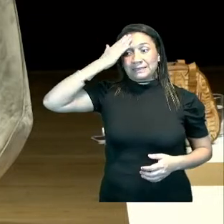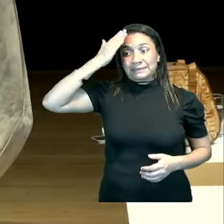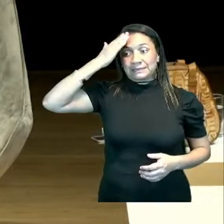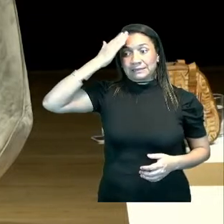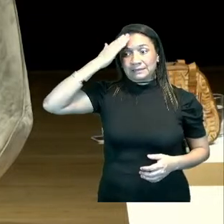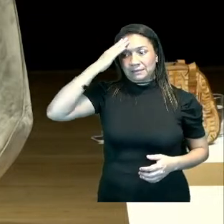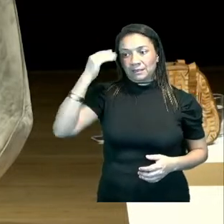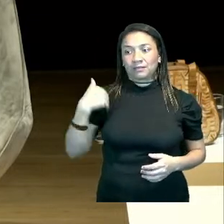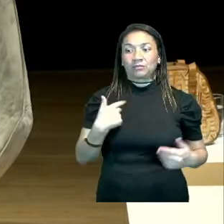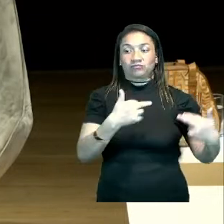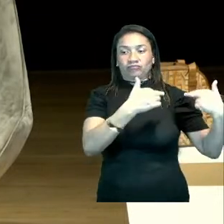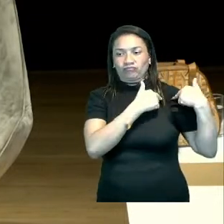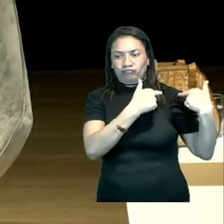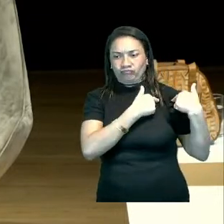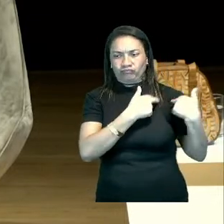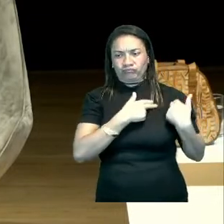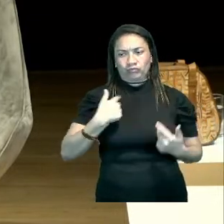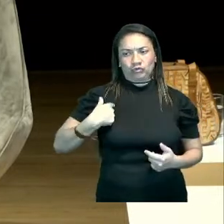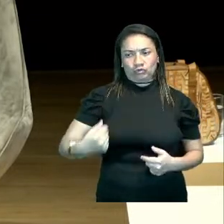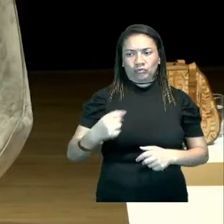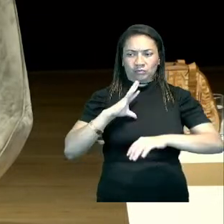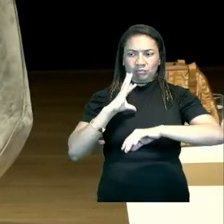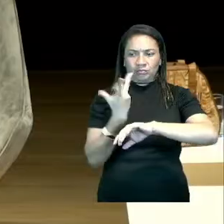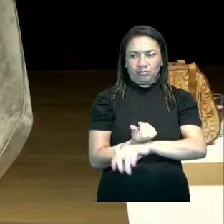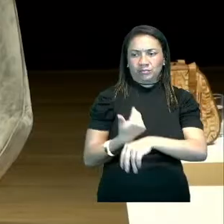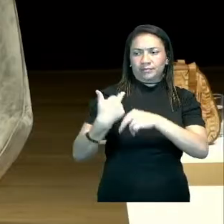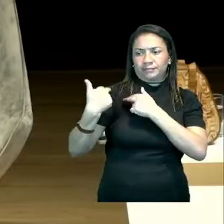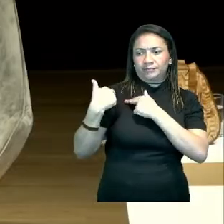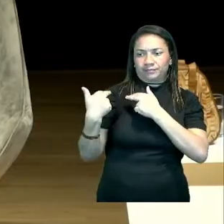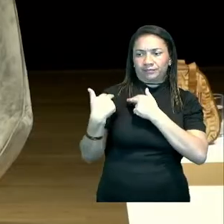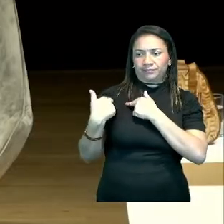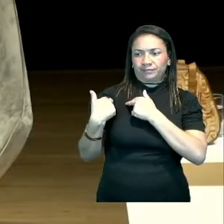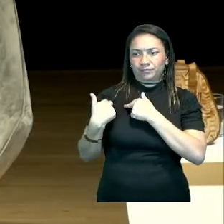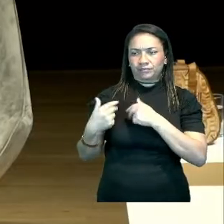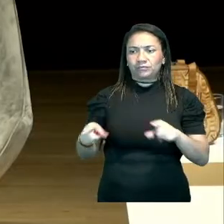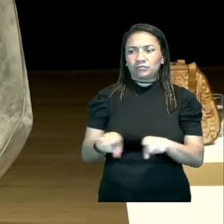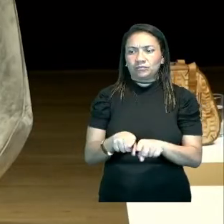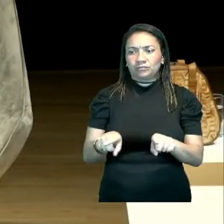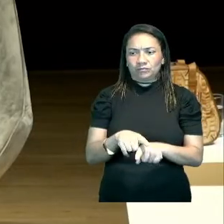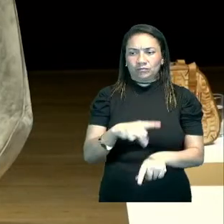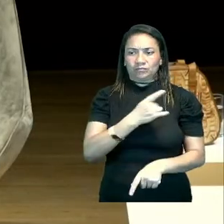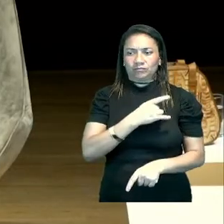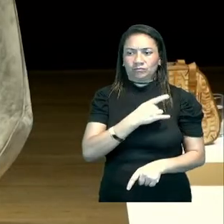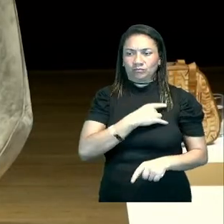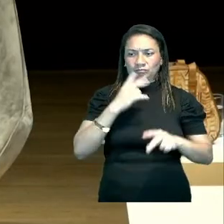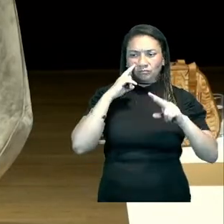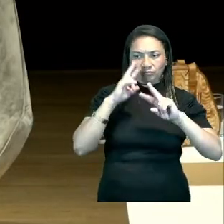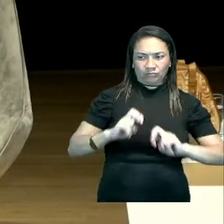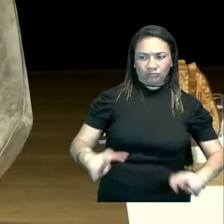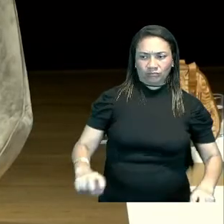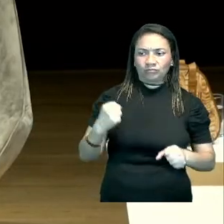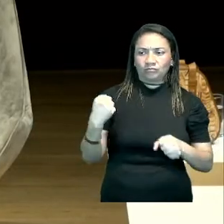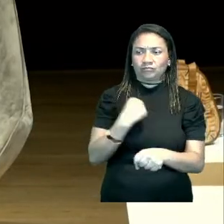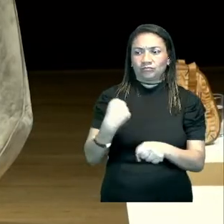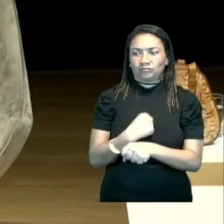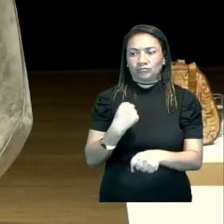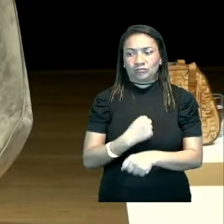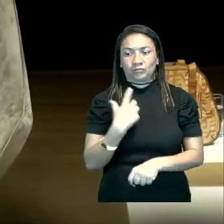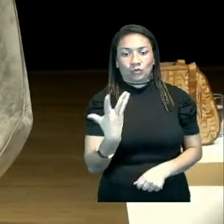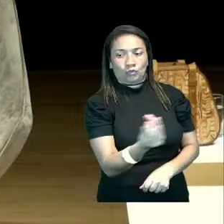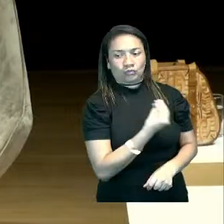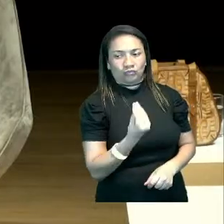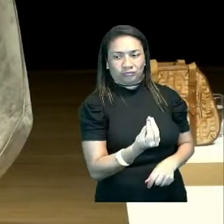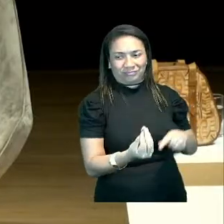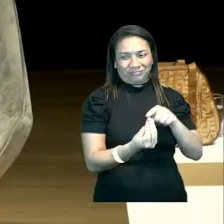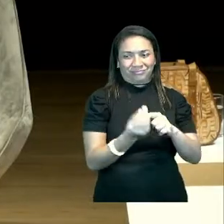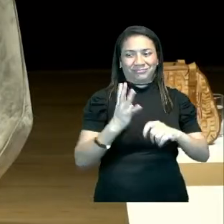am a scholar who works with artists, and I've been thinking a lot about the questions we